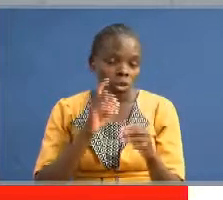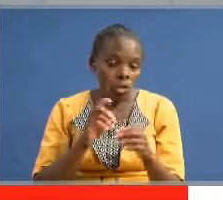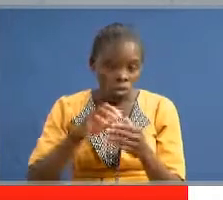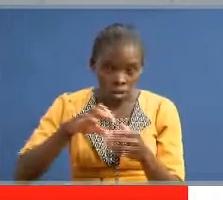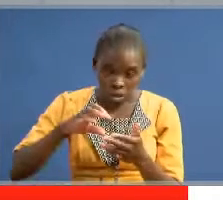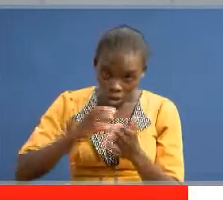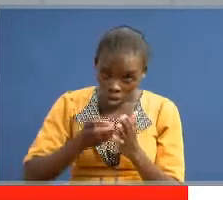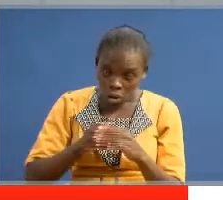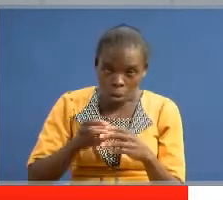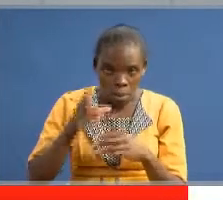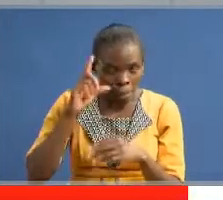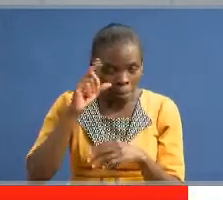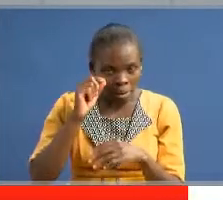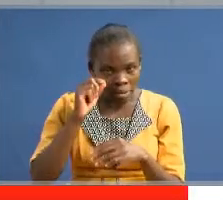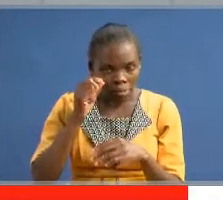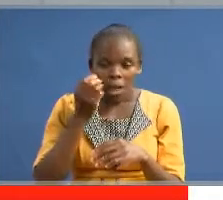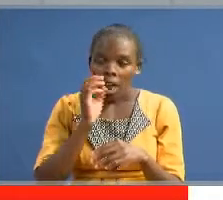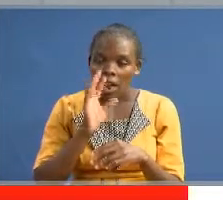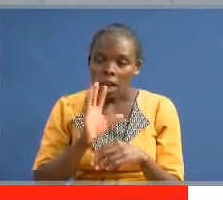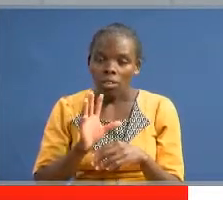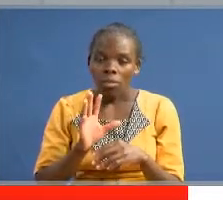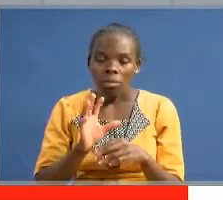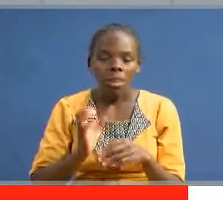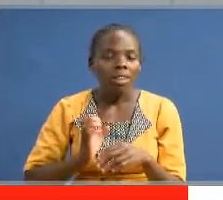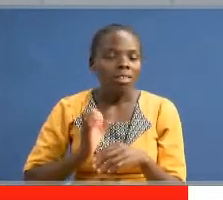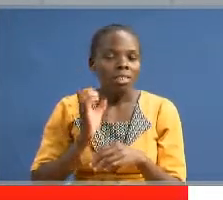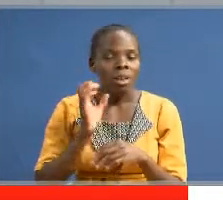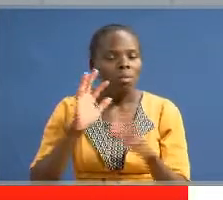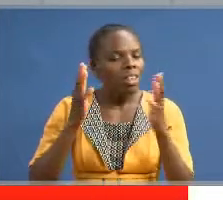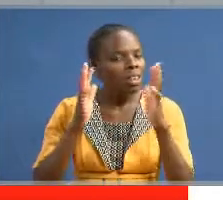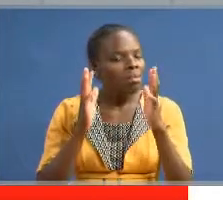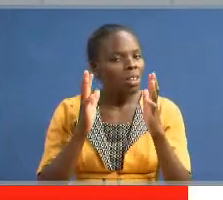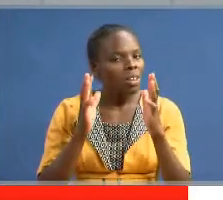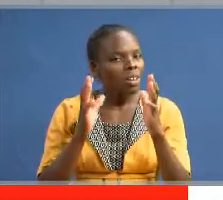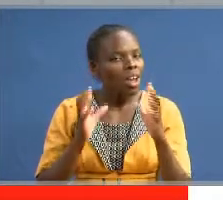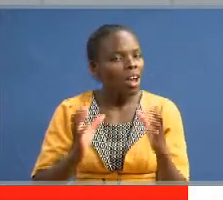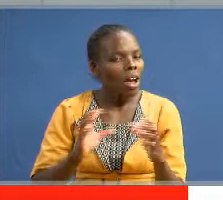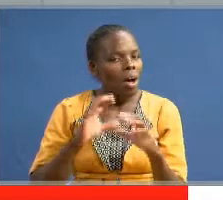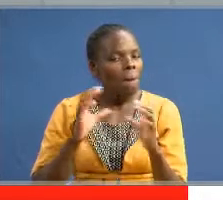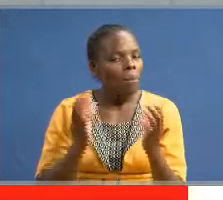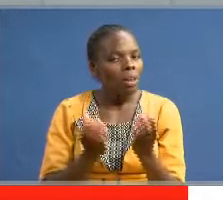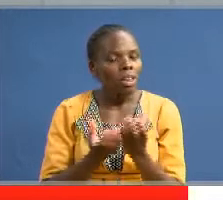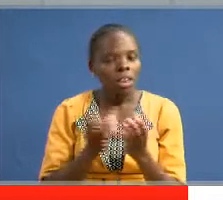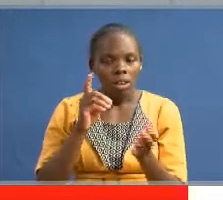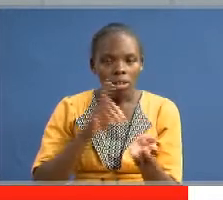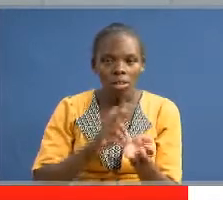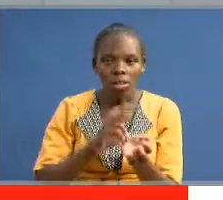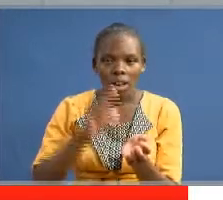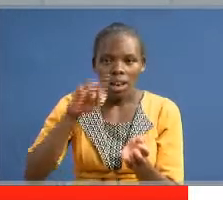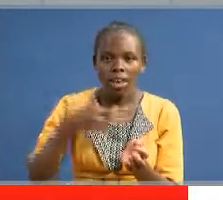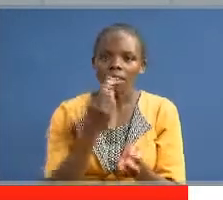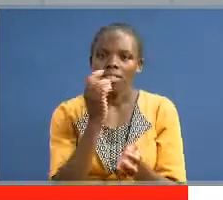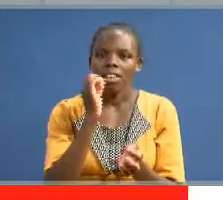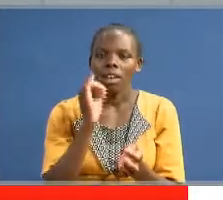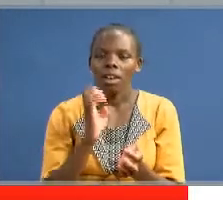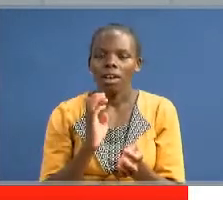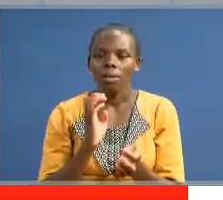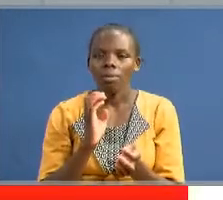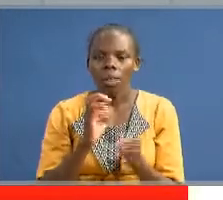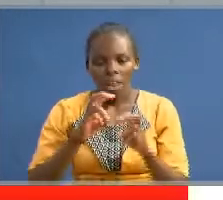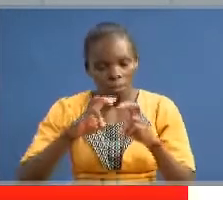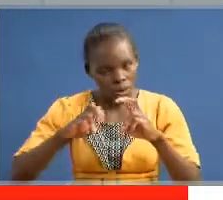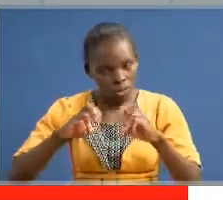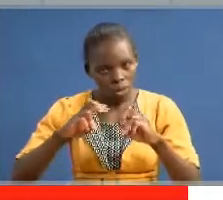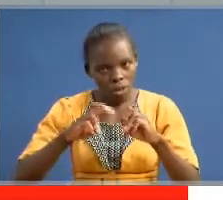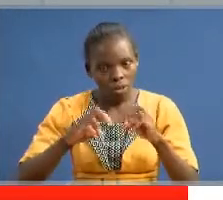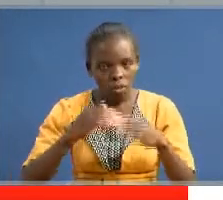of Mombasa. This was announced by the chairman of the National Celebrations Committee, Dr. Karanja Kibicho, during the routine inspection